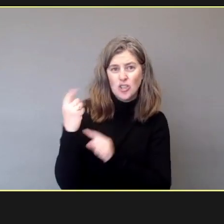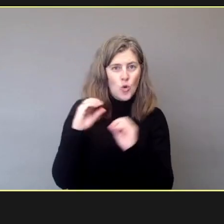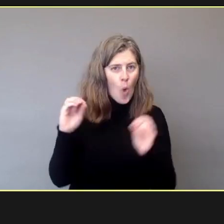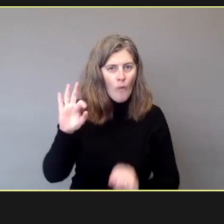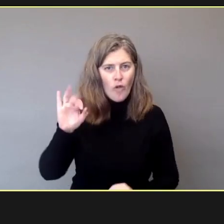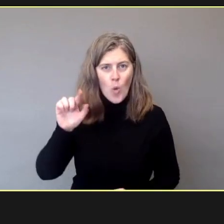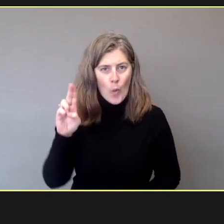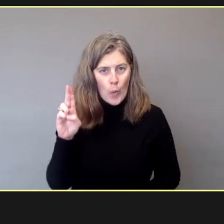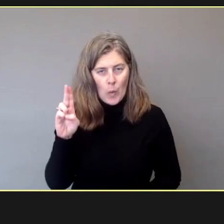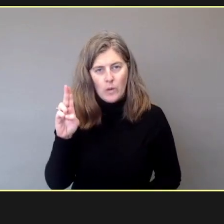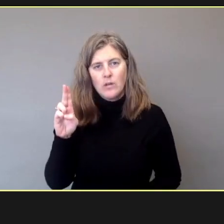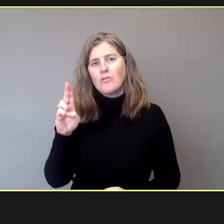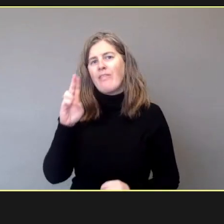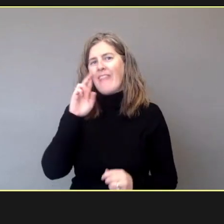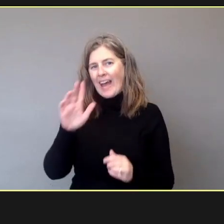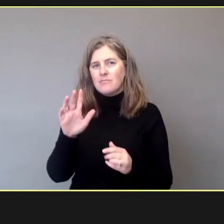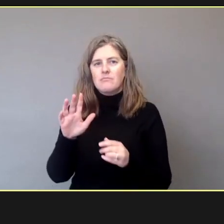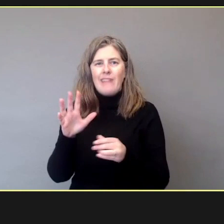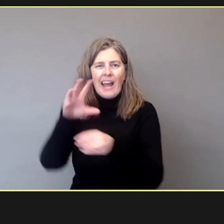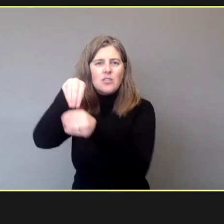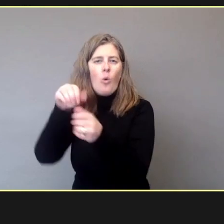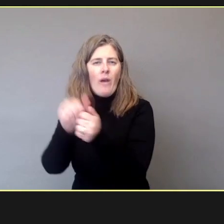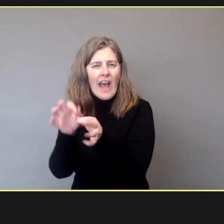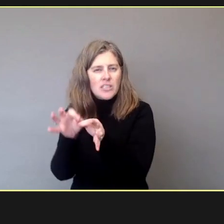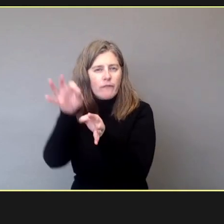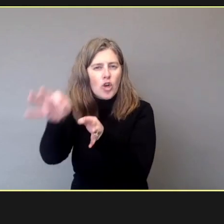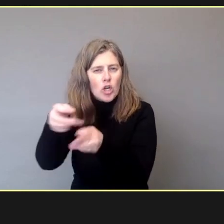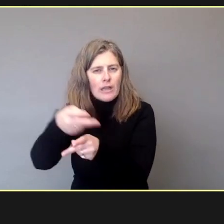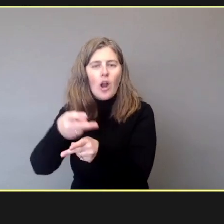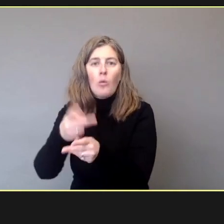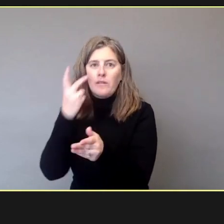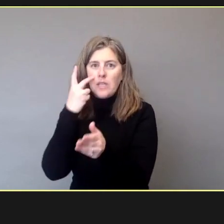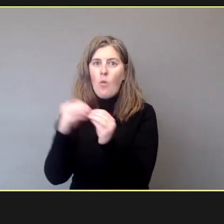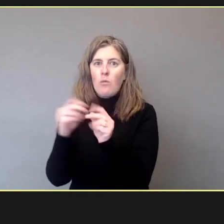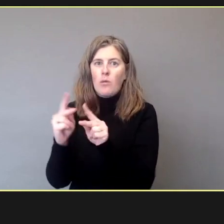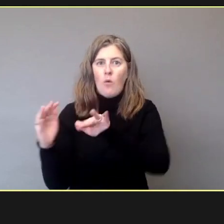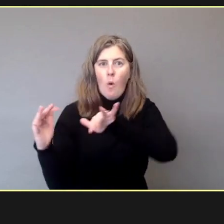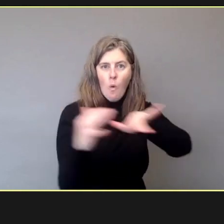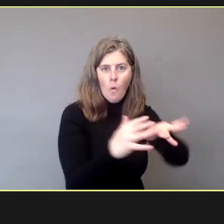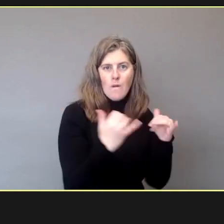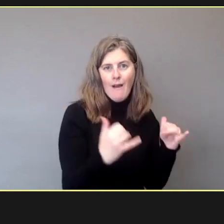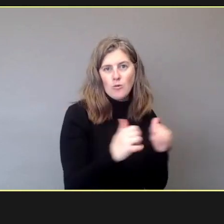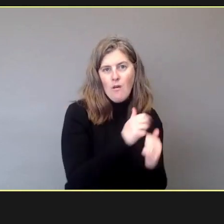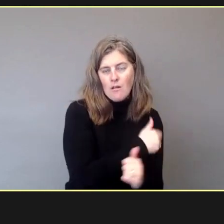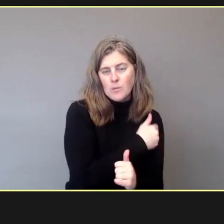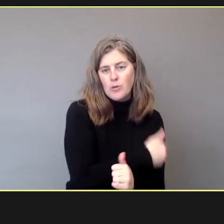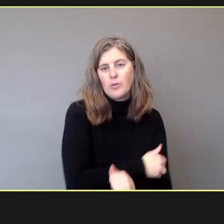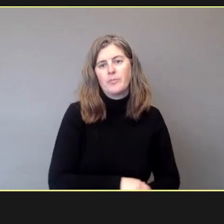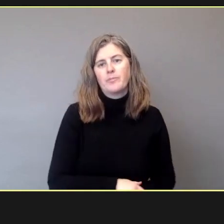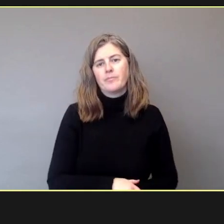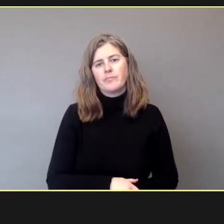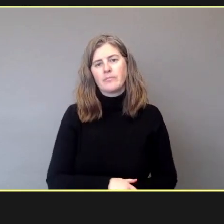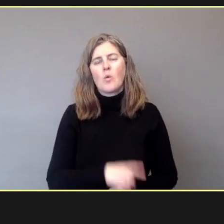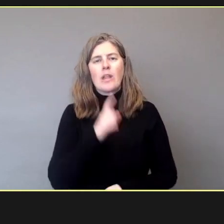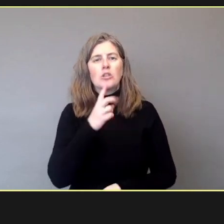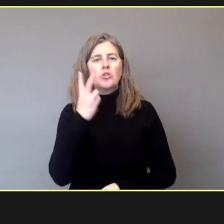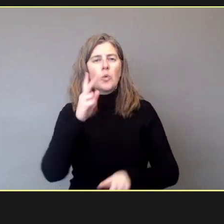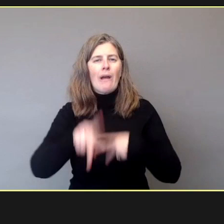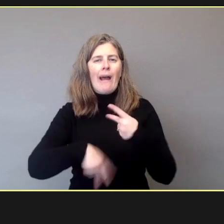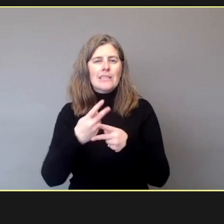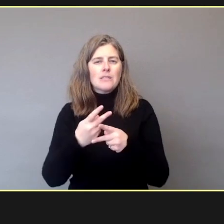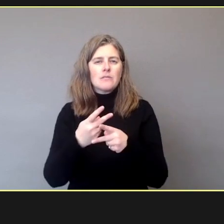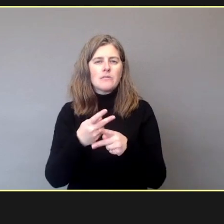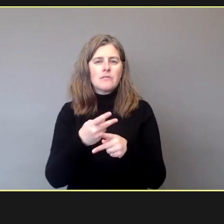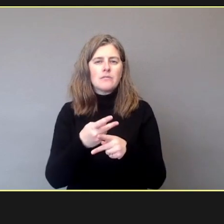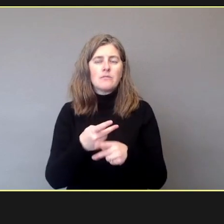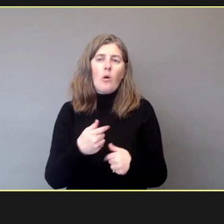You mentioned the deferred care, certainly seeing a lot of that. And then there's 2 kinds of deferred care. It's like, well,